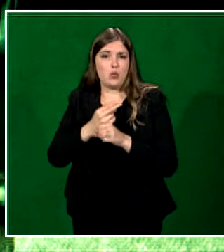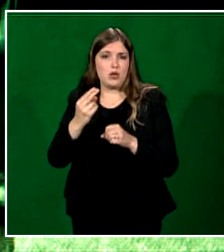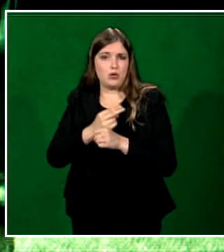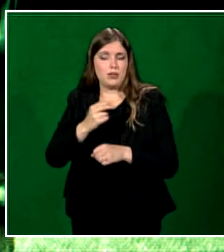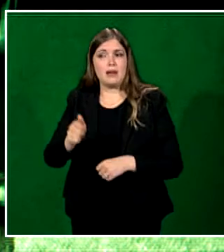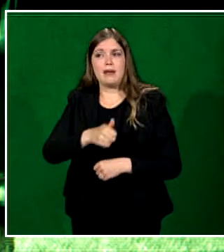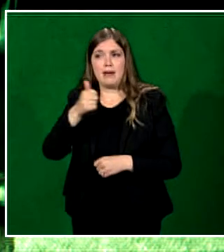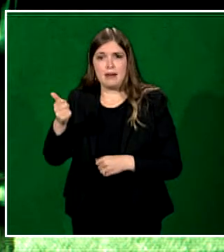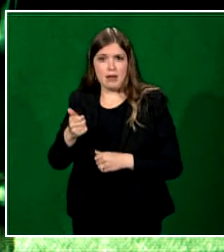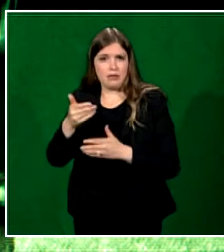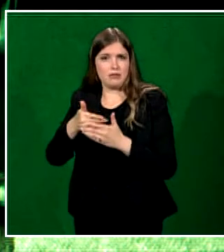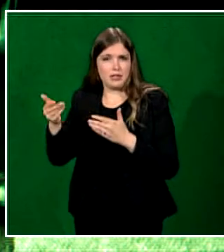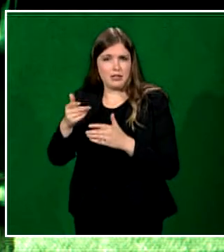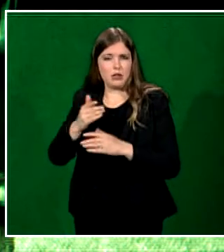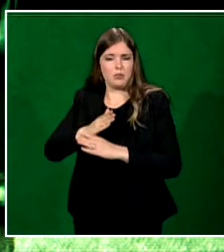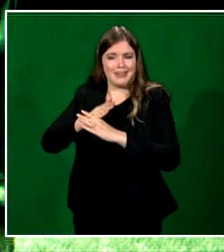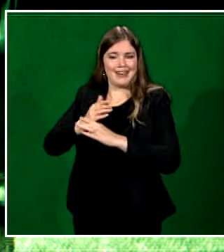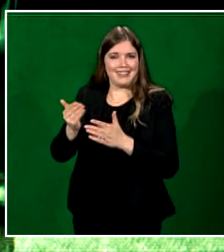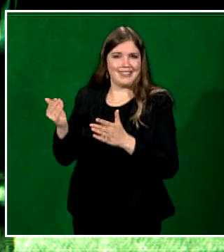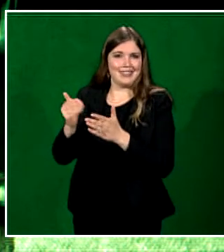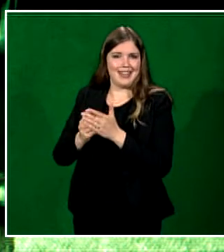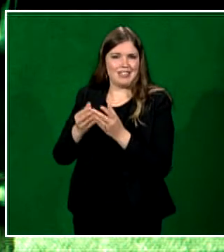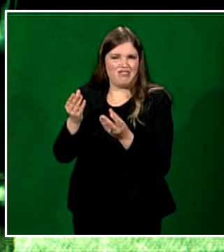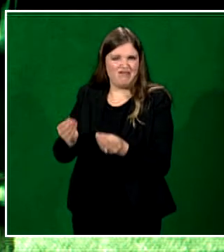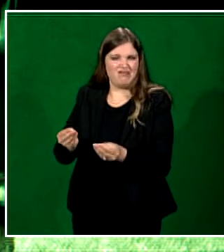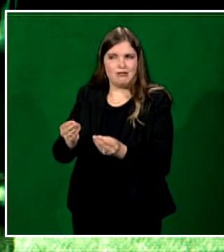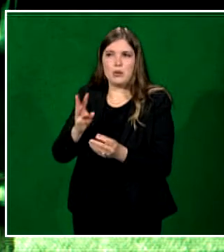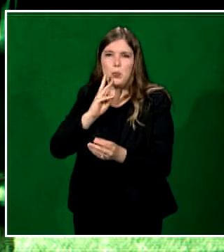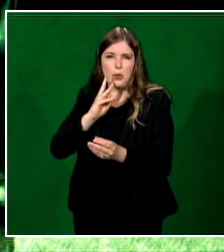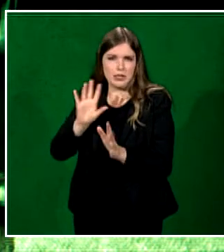as a protective biodegradable coating. We also included